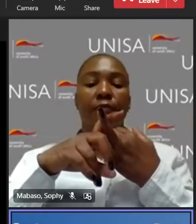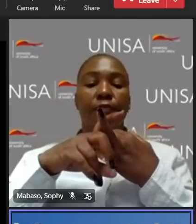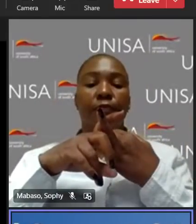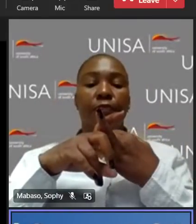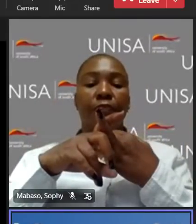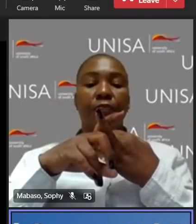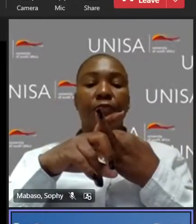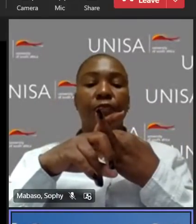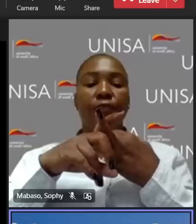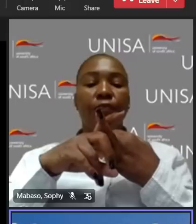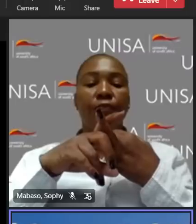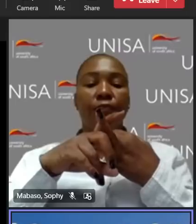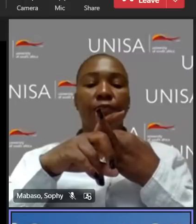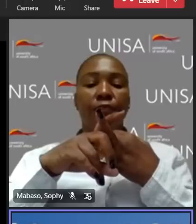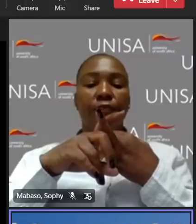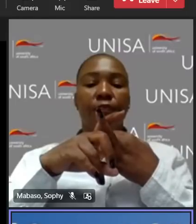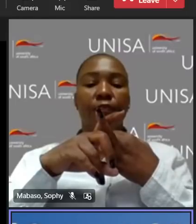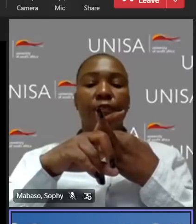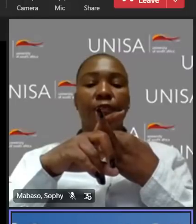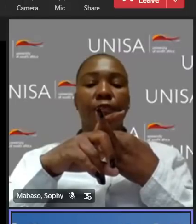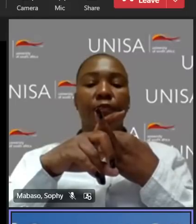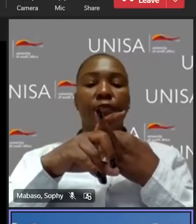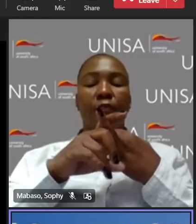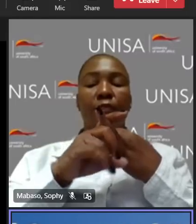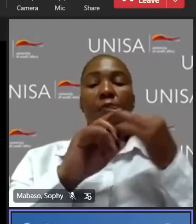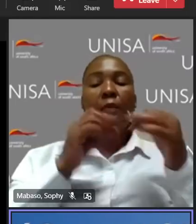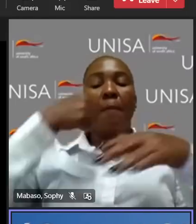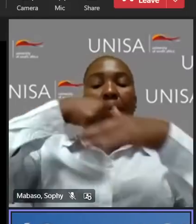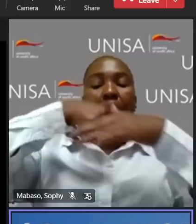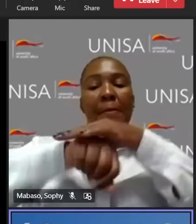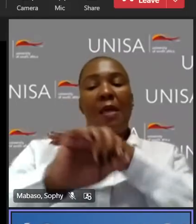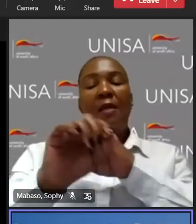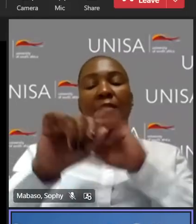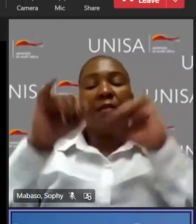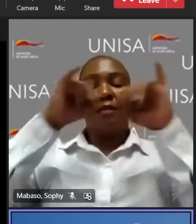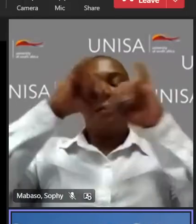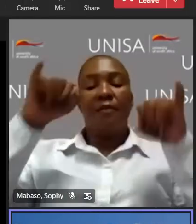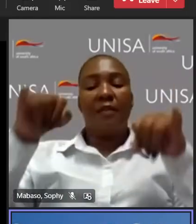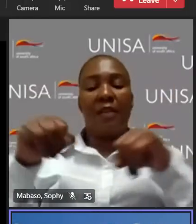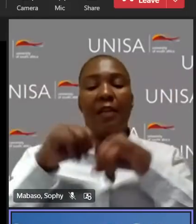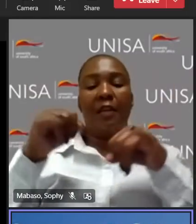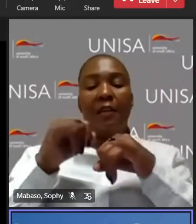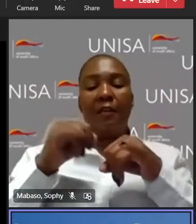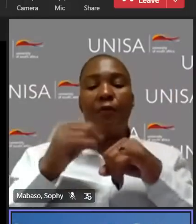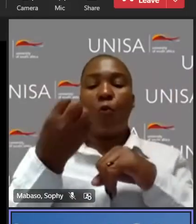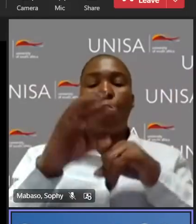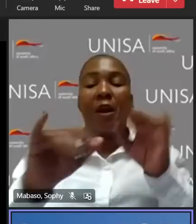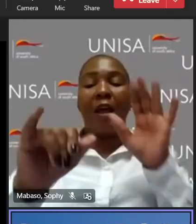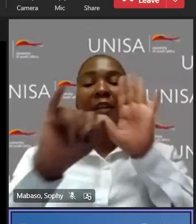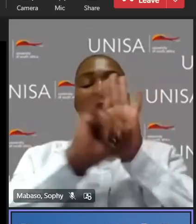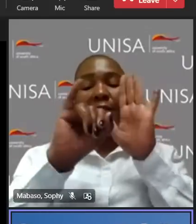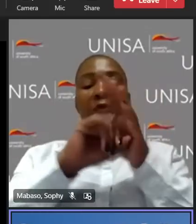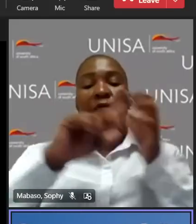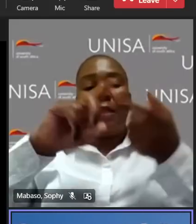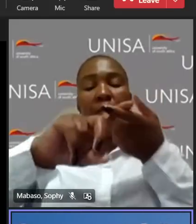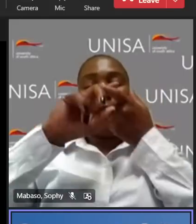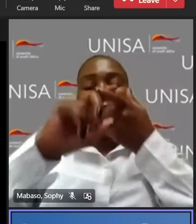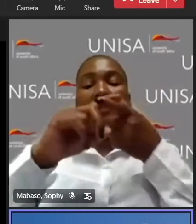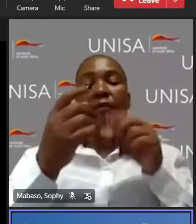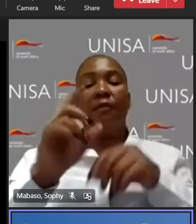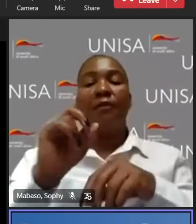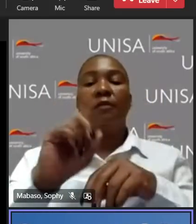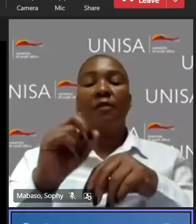birth certificate of dependents or ID documents of dependents, and also